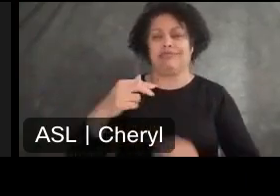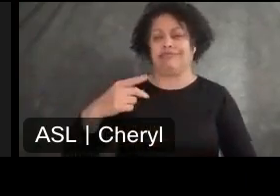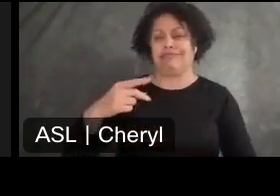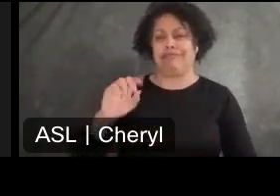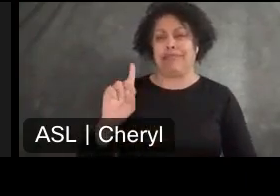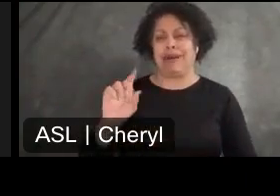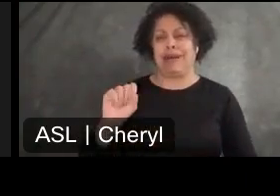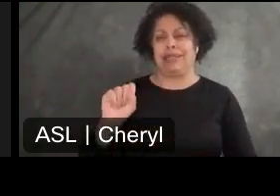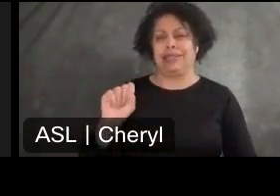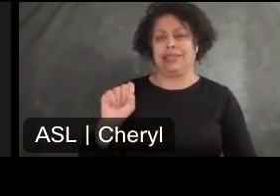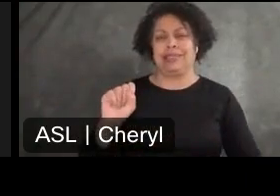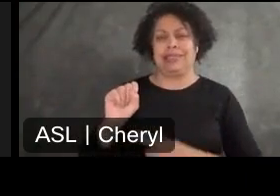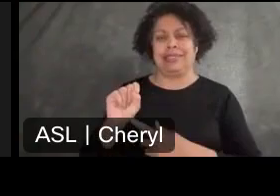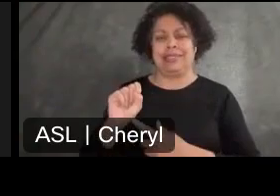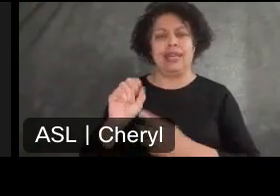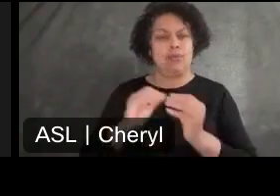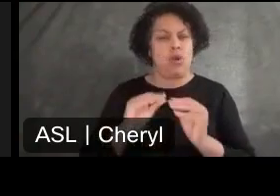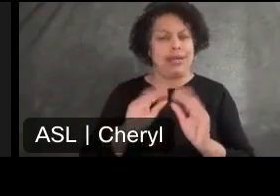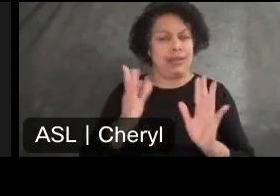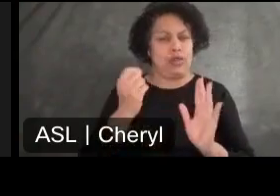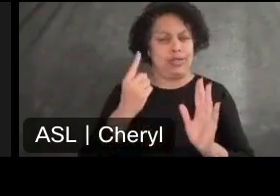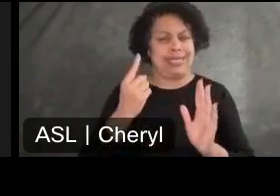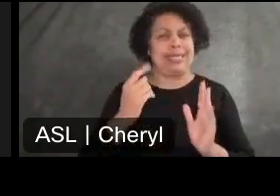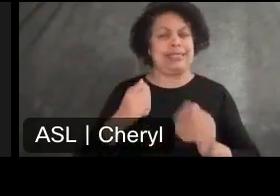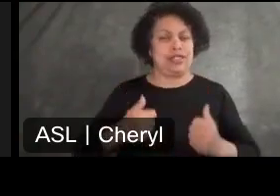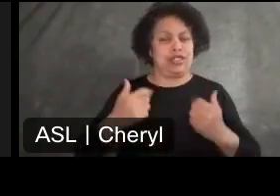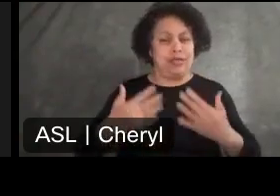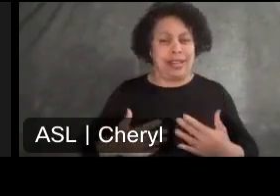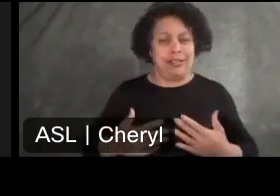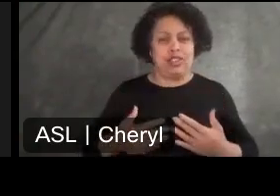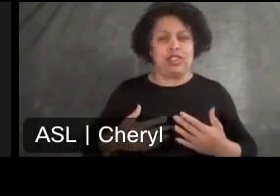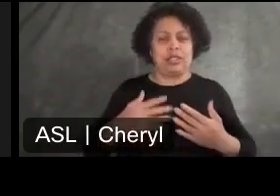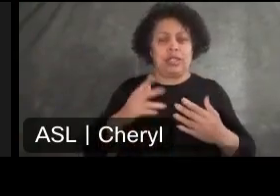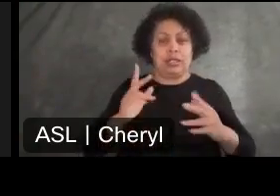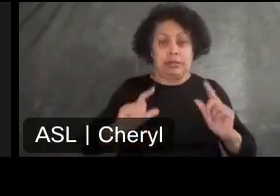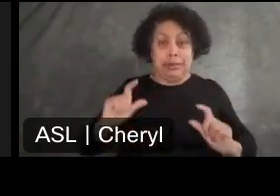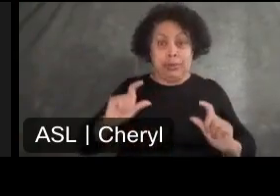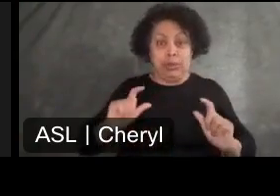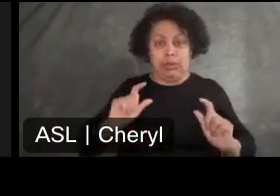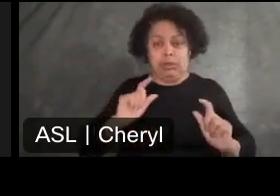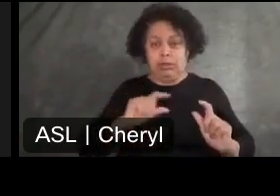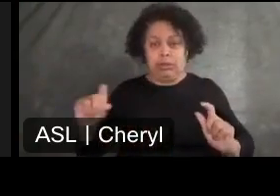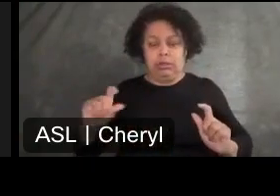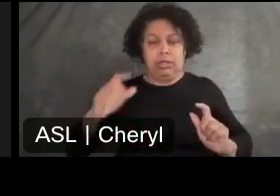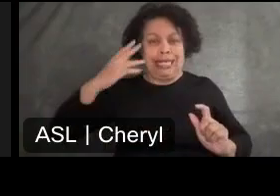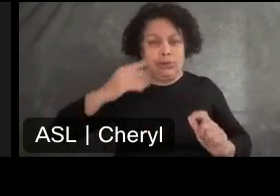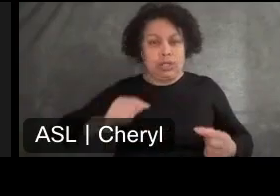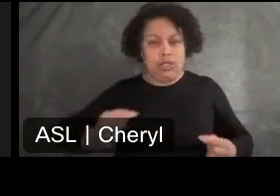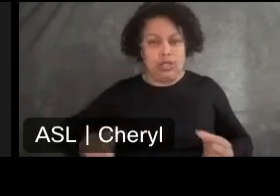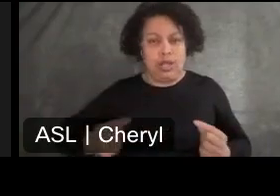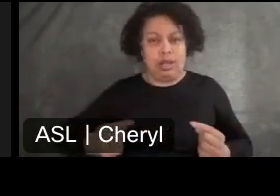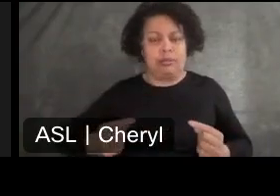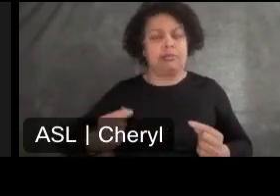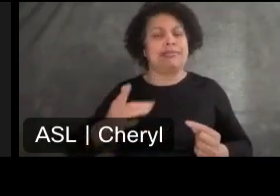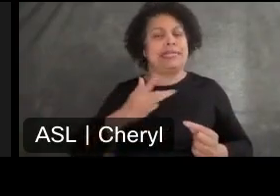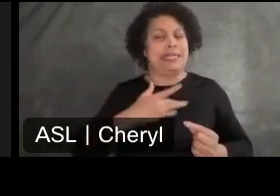specific in understanding that survivors and individuals who experienced harm would be more likely to reach